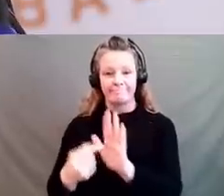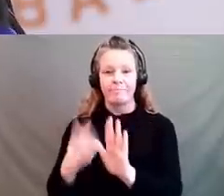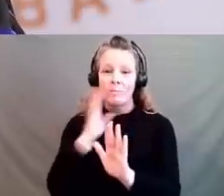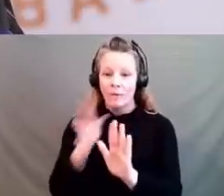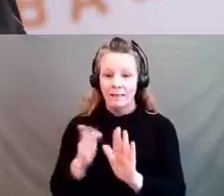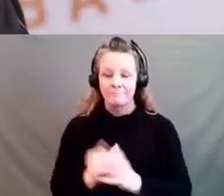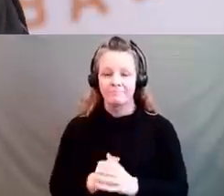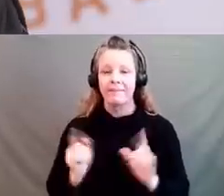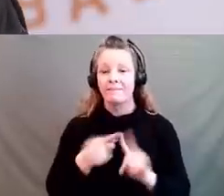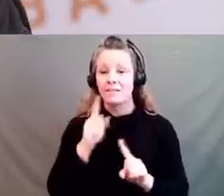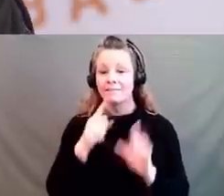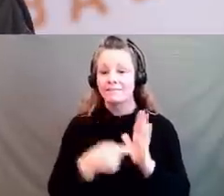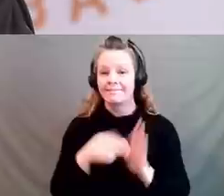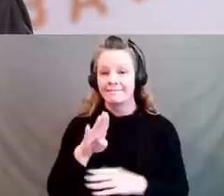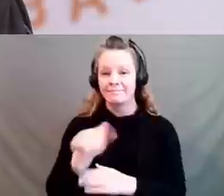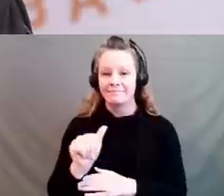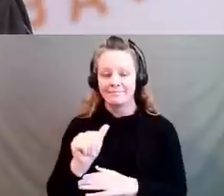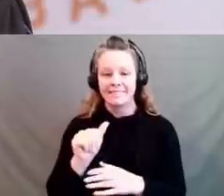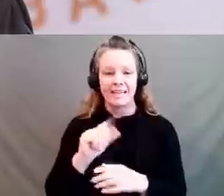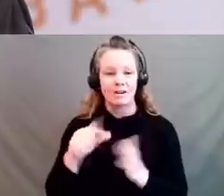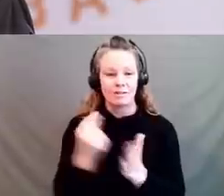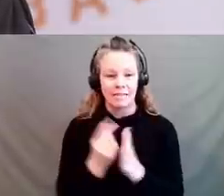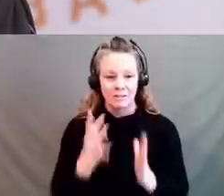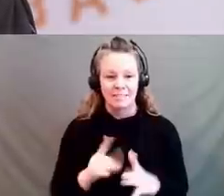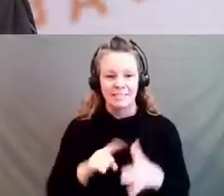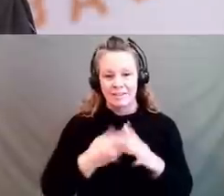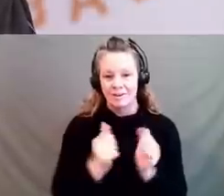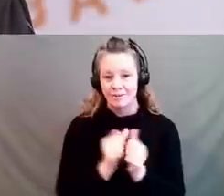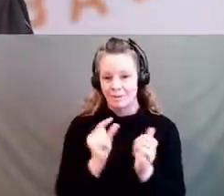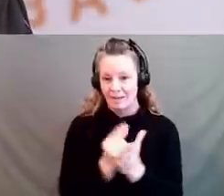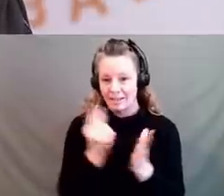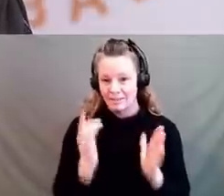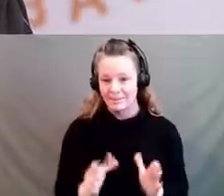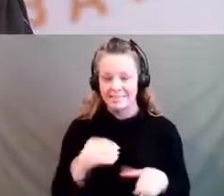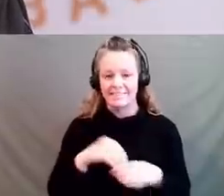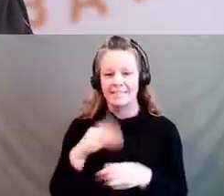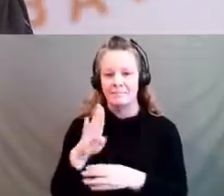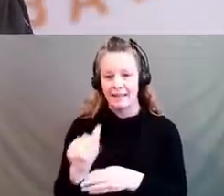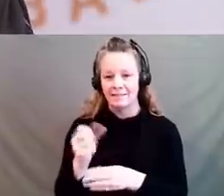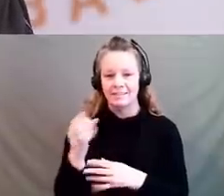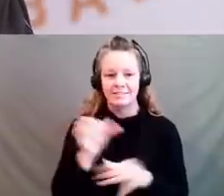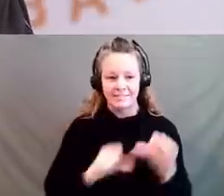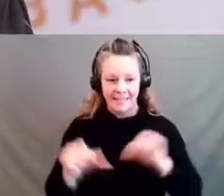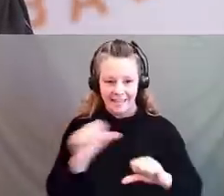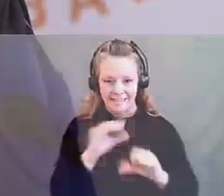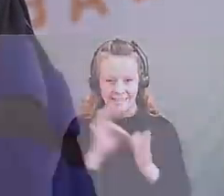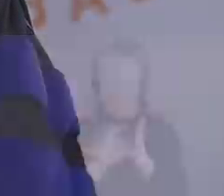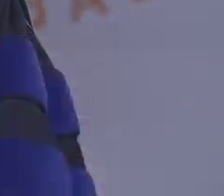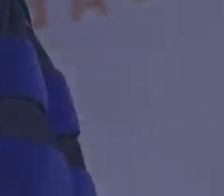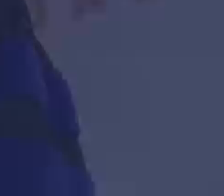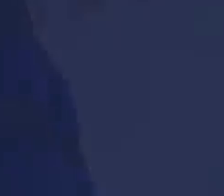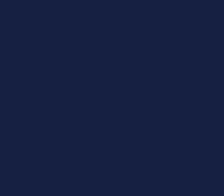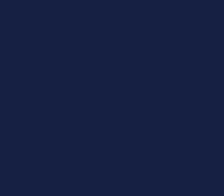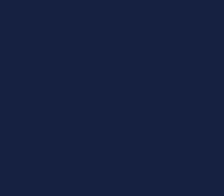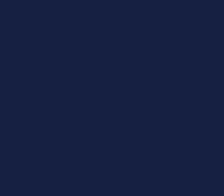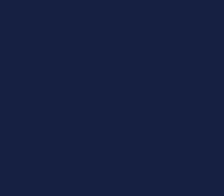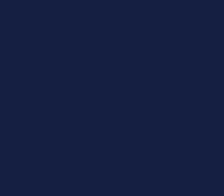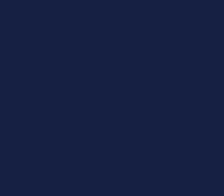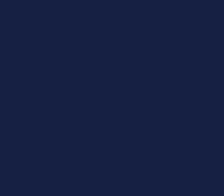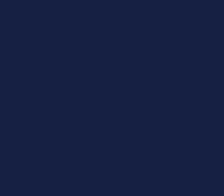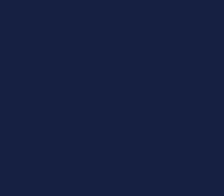our bachelor's degree candidates, starting with graduates in Bachelor's of Science in Accounting.